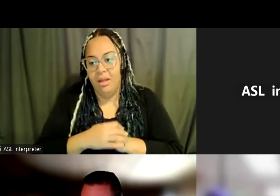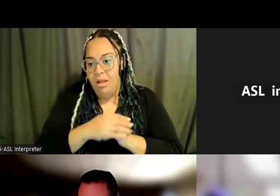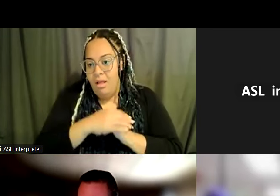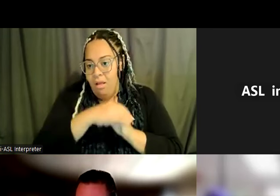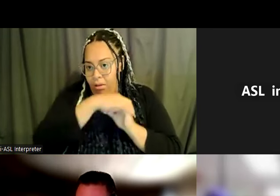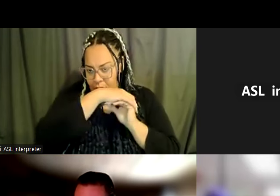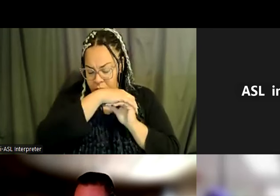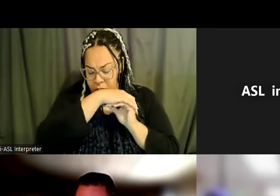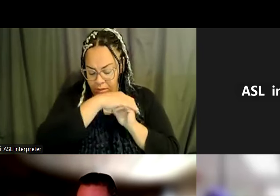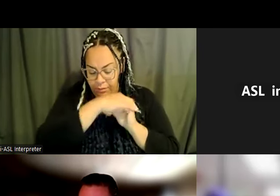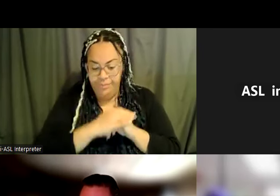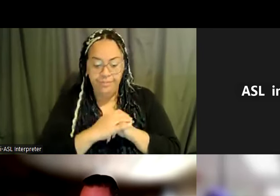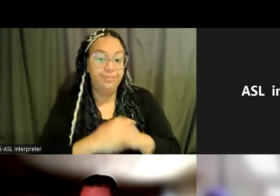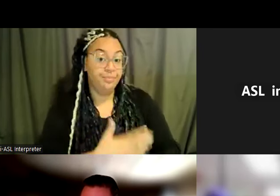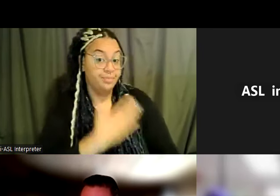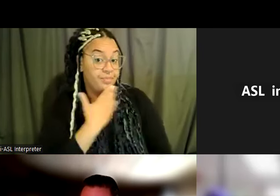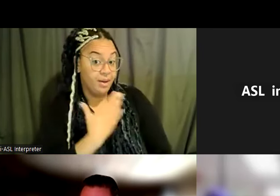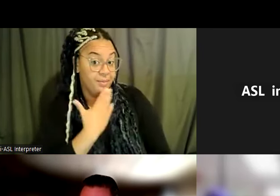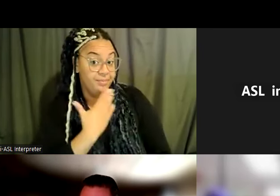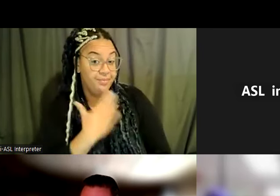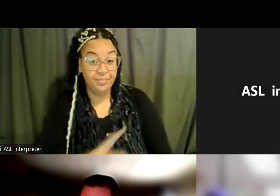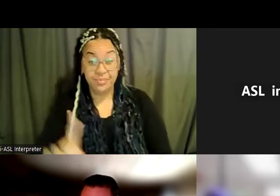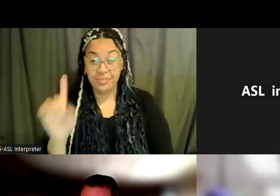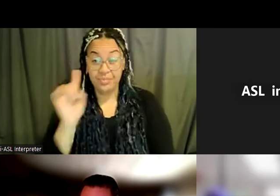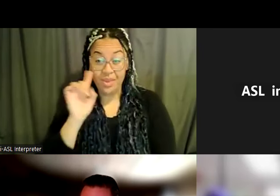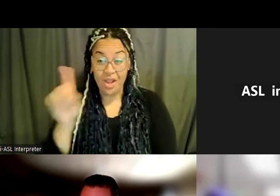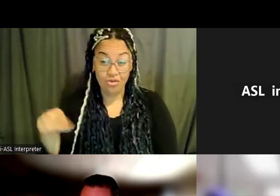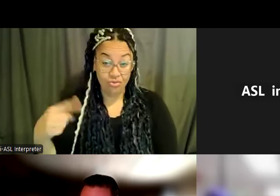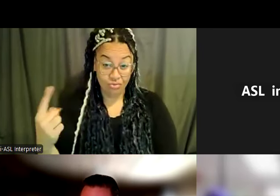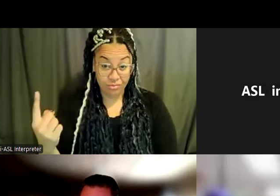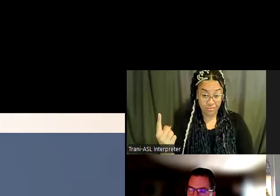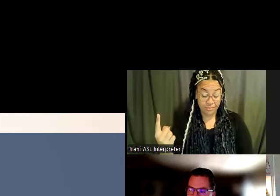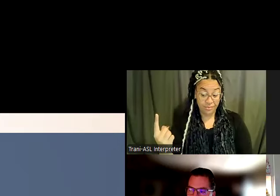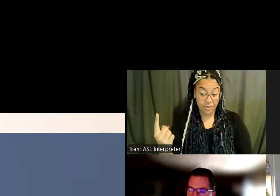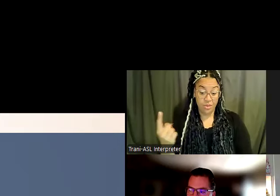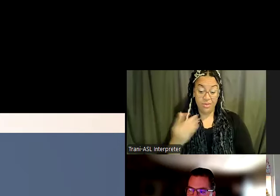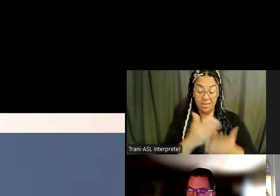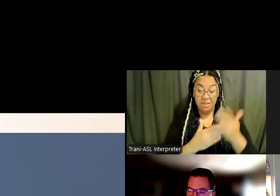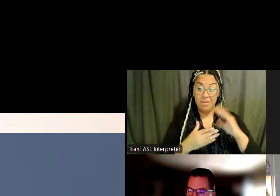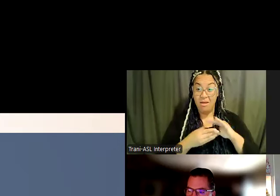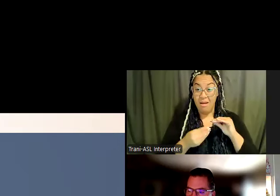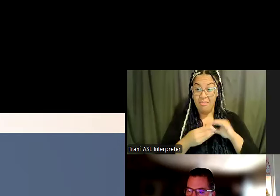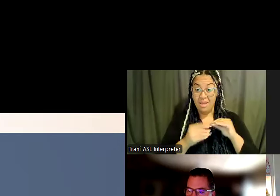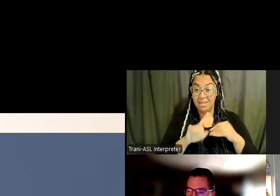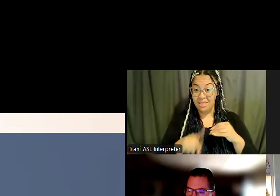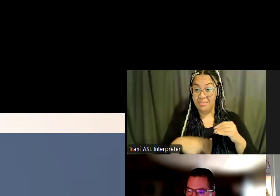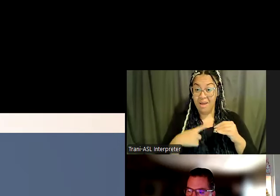Thank you, Stan. Yeah. I think there's just there were some comments about